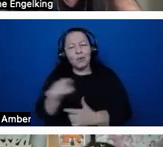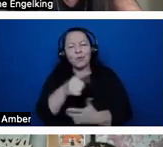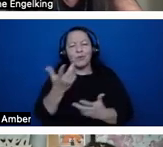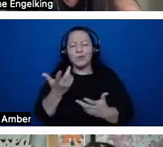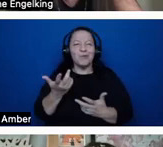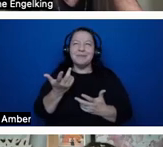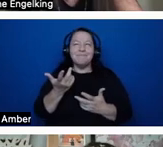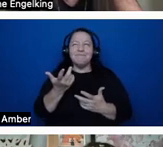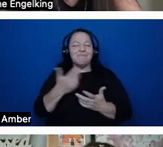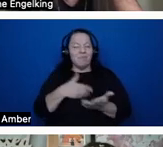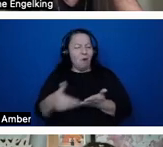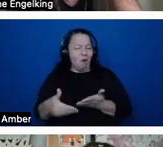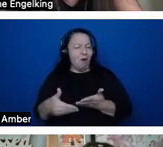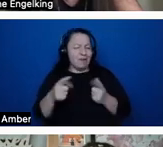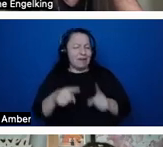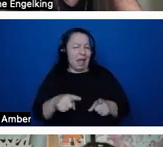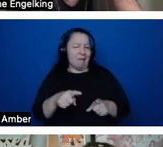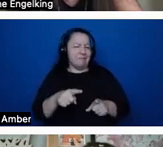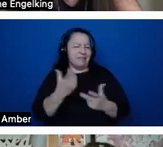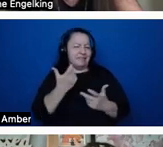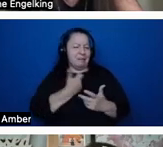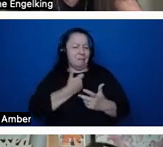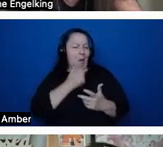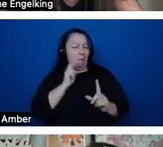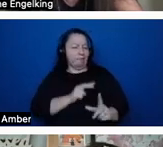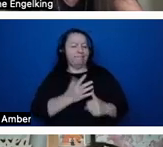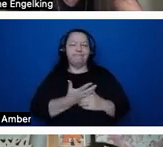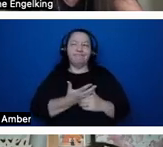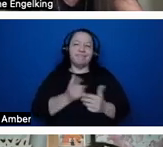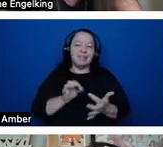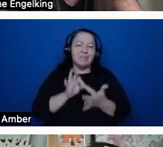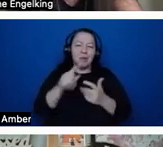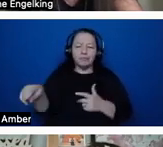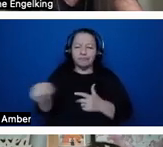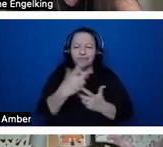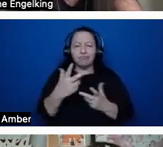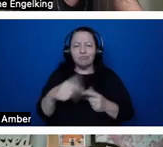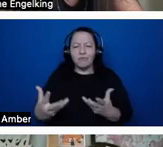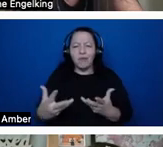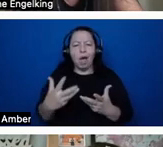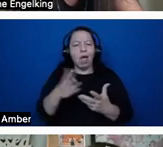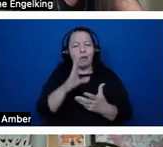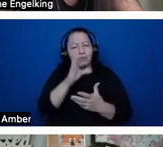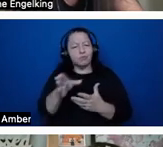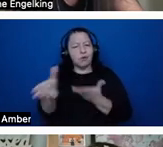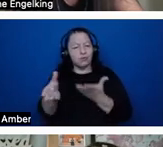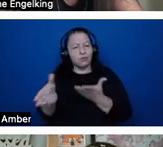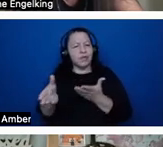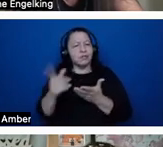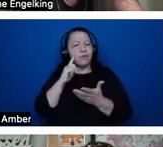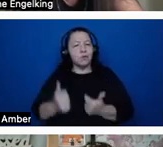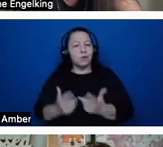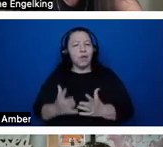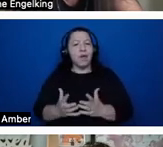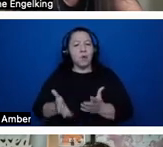in our work, especially those of us who do direct service with survivors, we often ask survivors to tell us a lot about themselves and